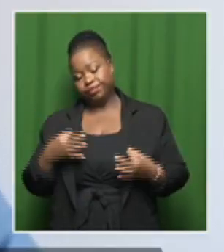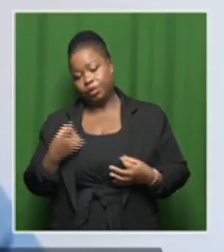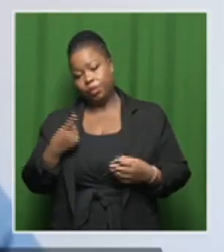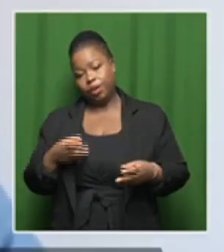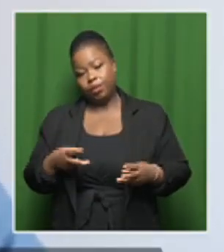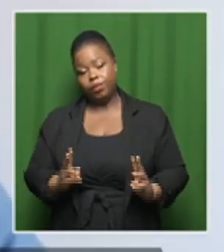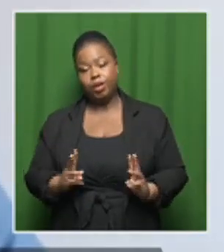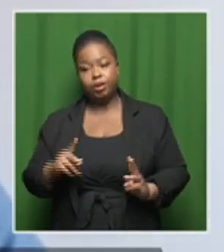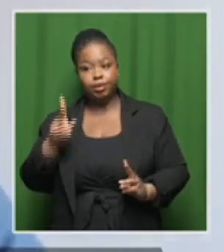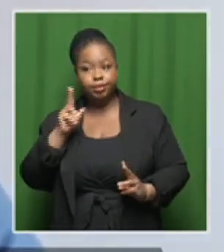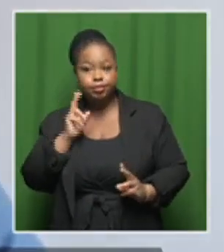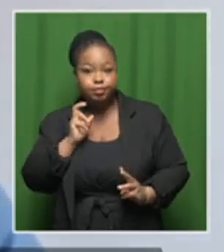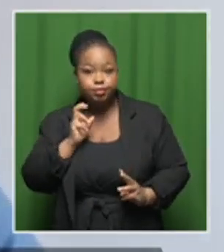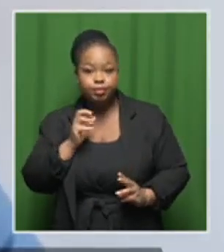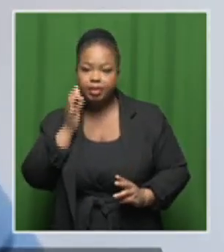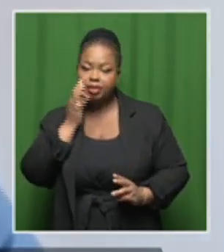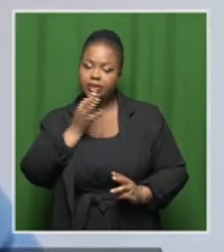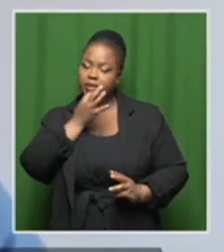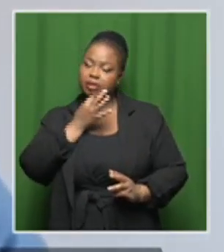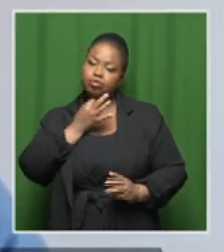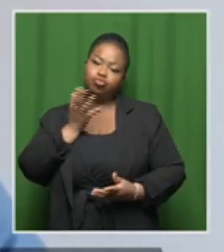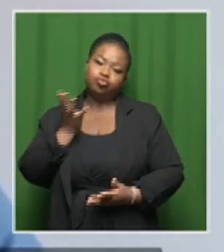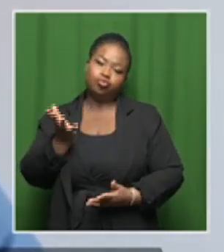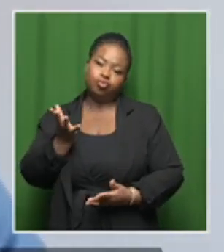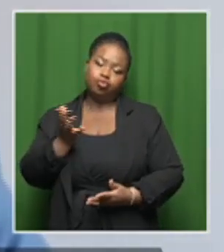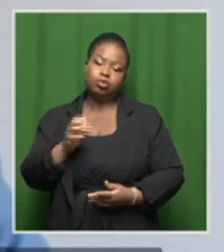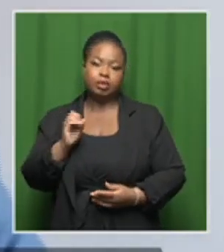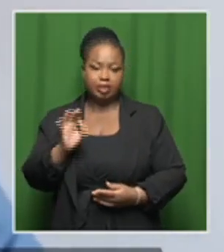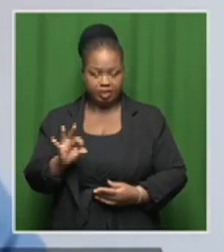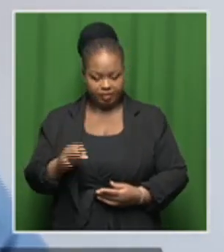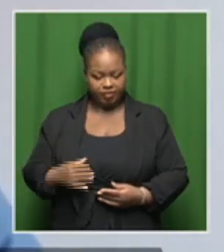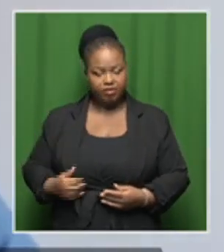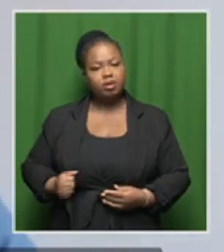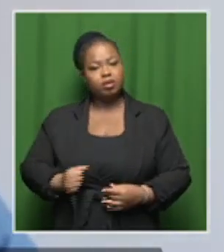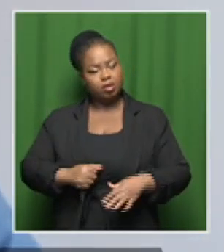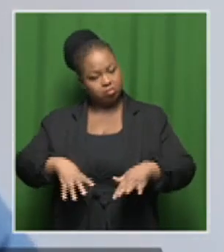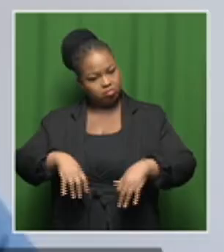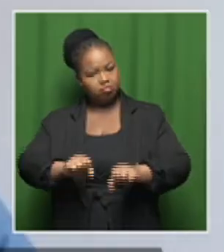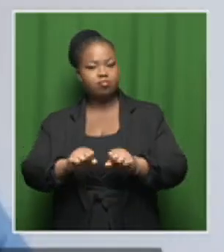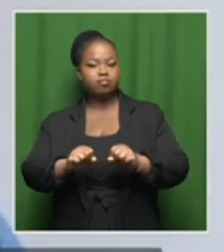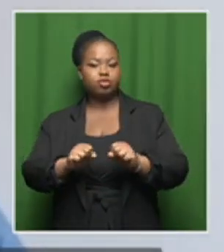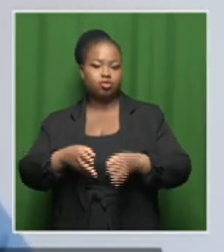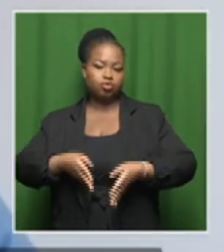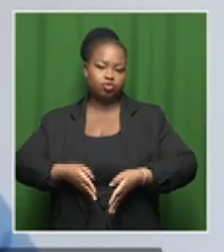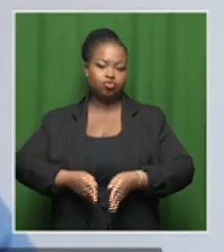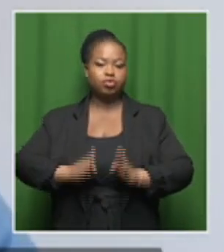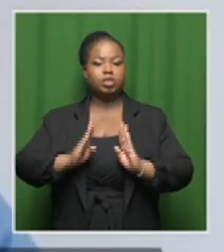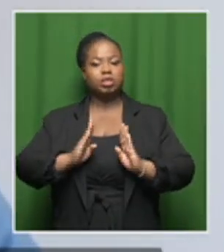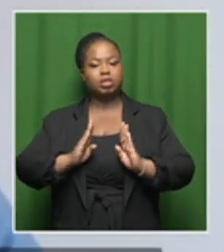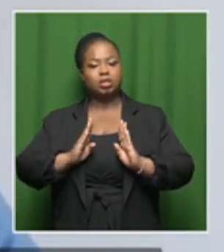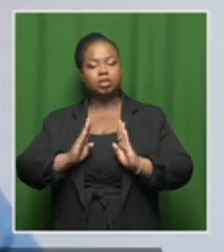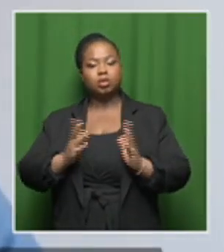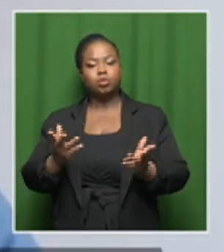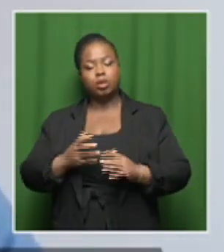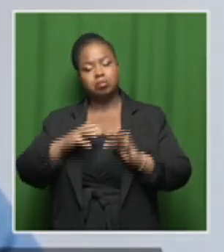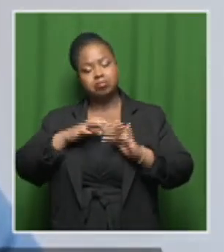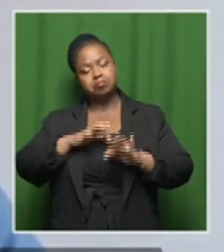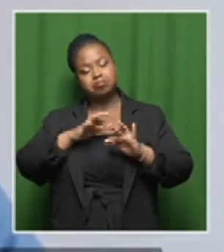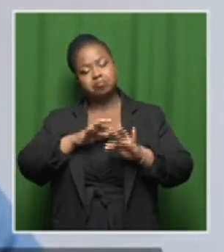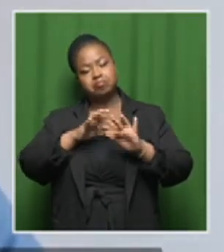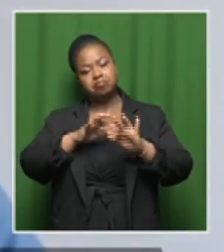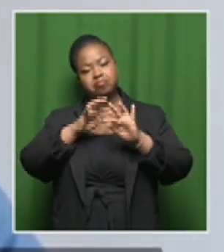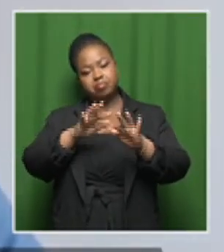going to be heard, this is what they said, the only way they're going to be heard is if they occupy the streets in protest